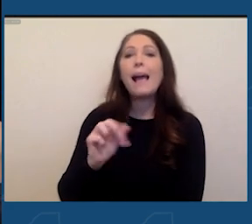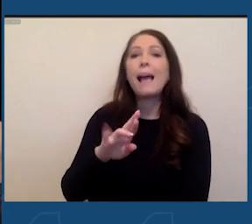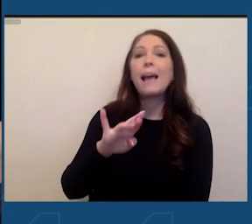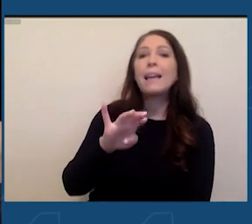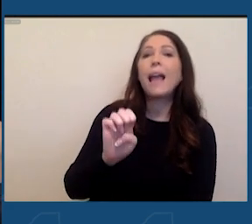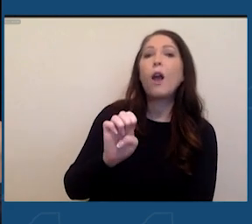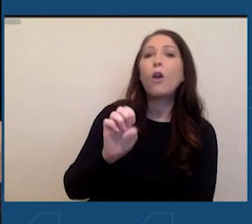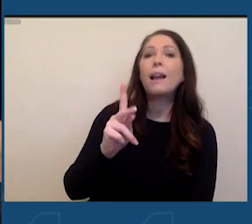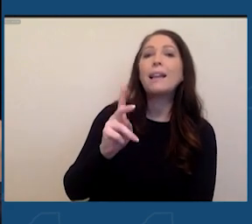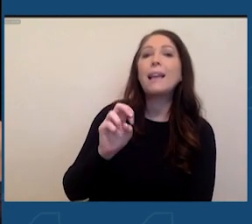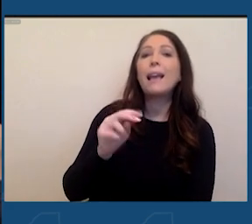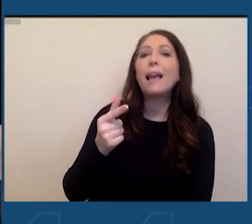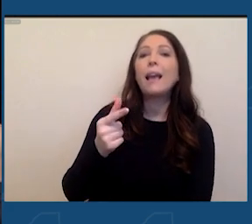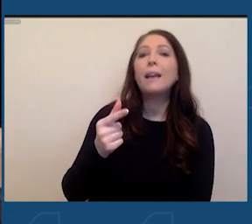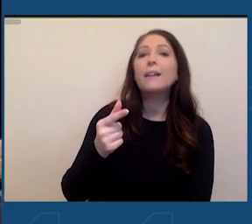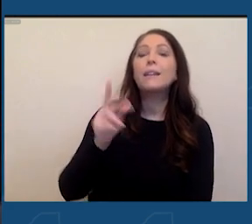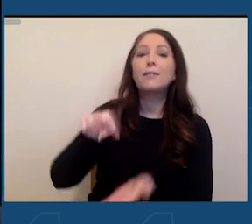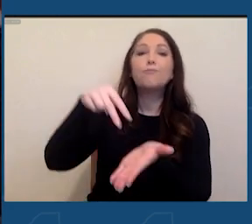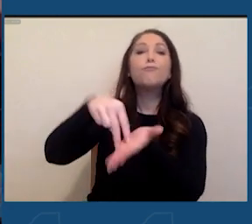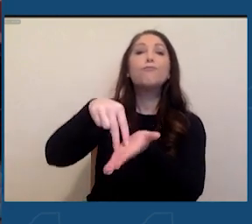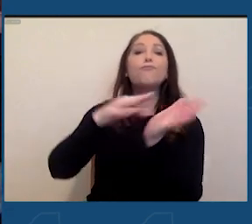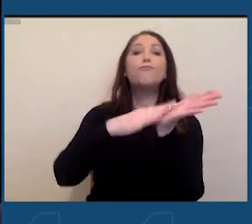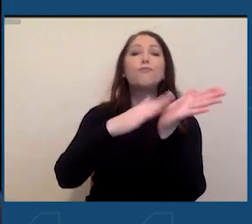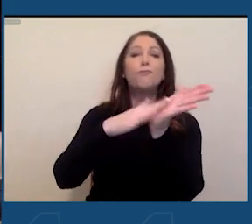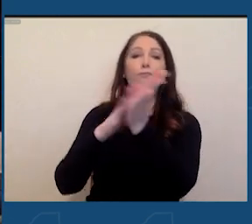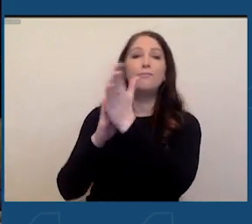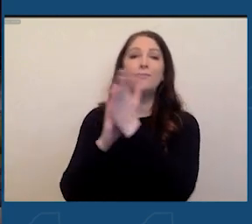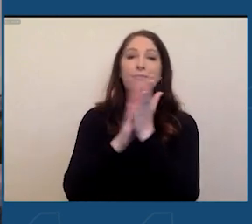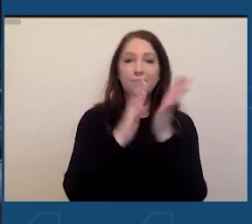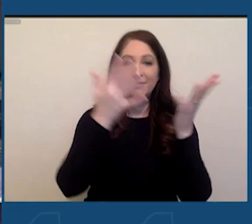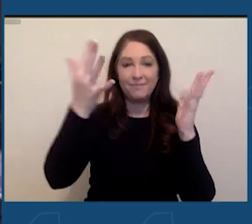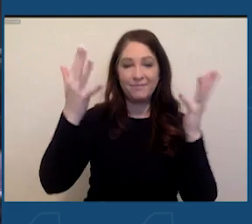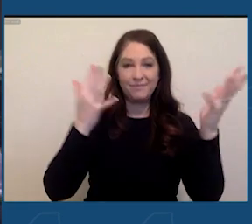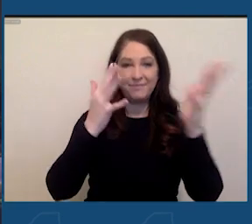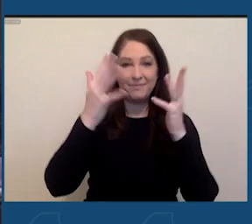King. Oh my God.